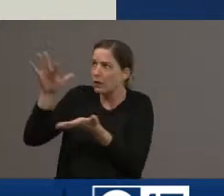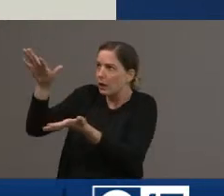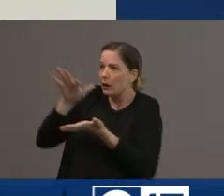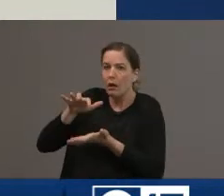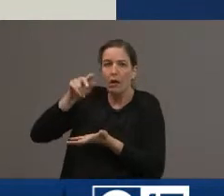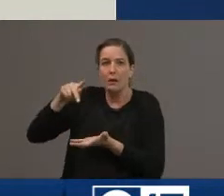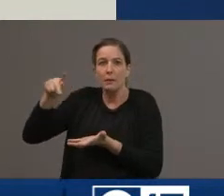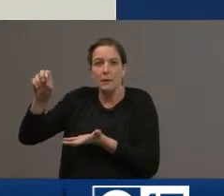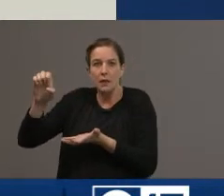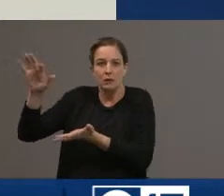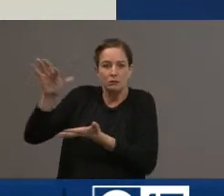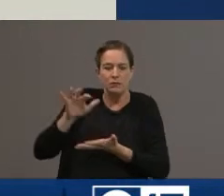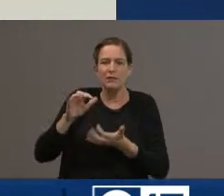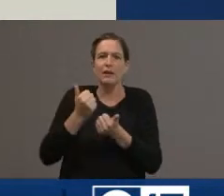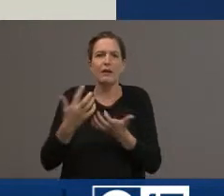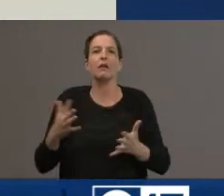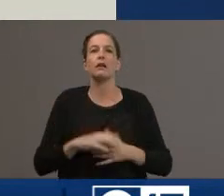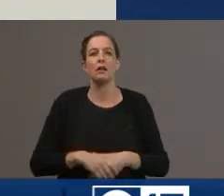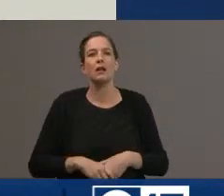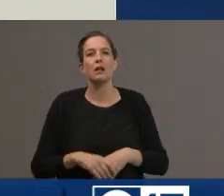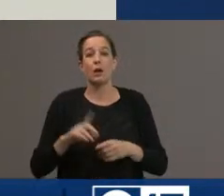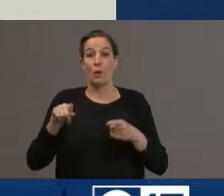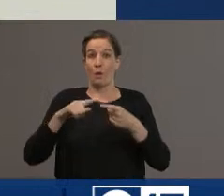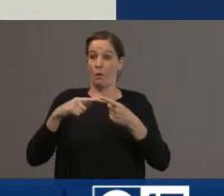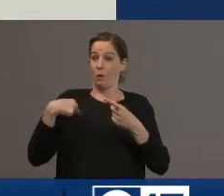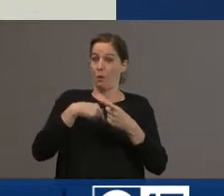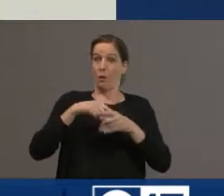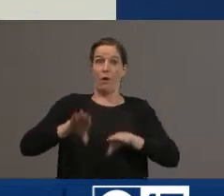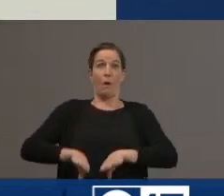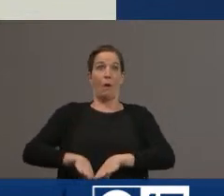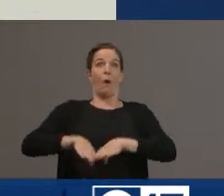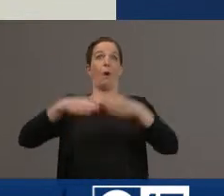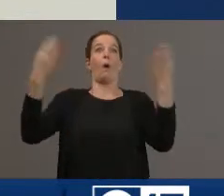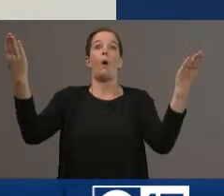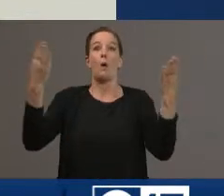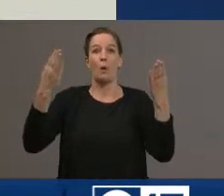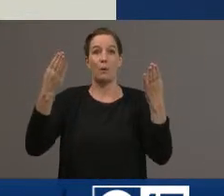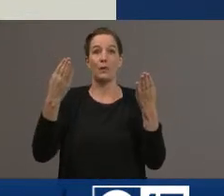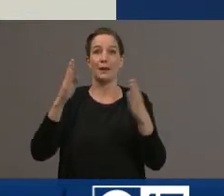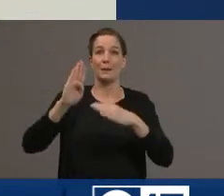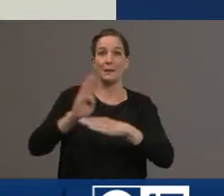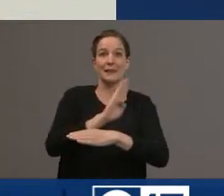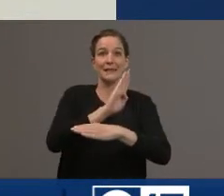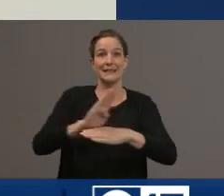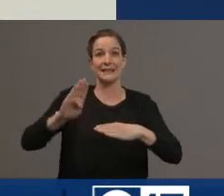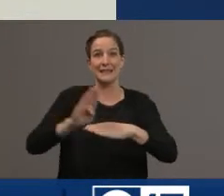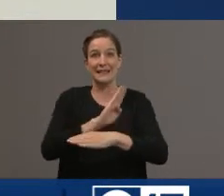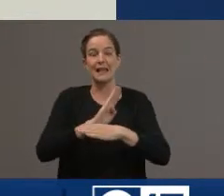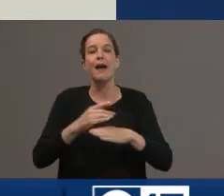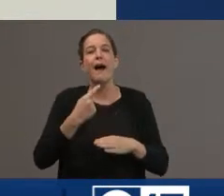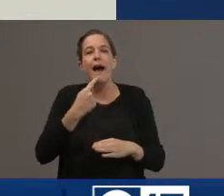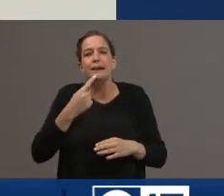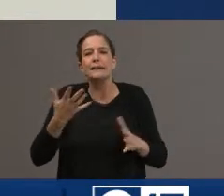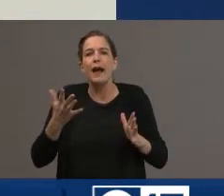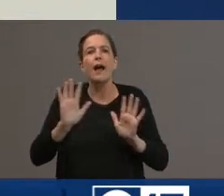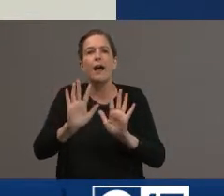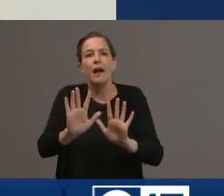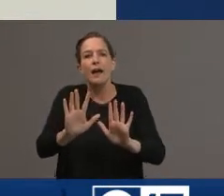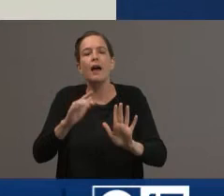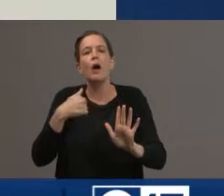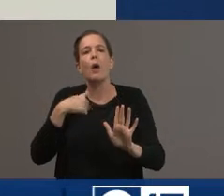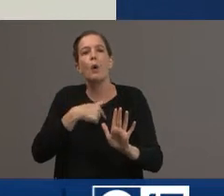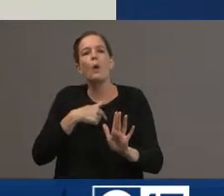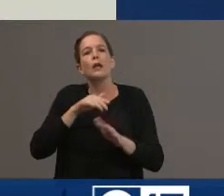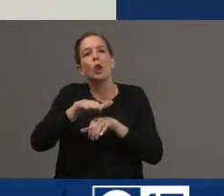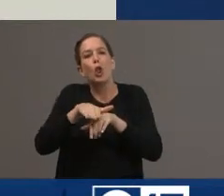said that this is a green light to proceed, not a green light to speed. And most